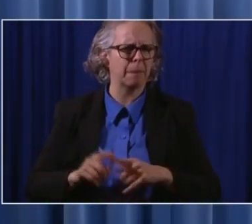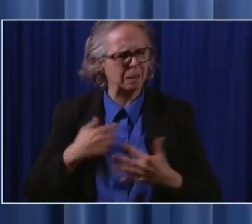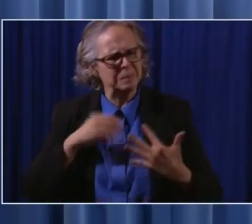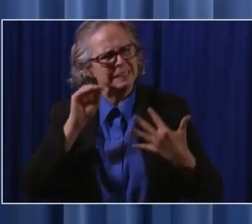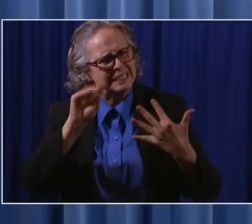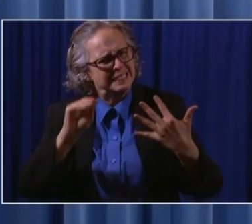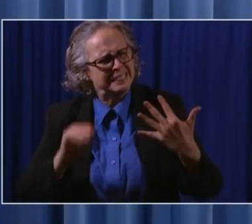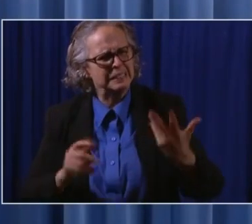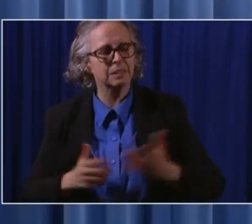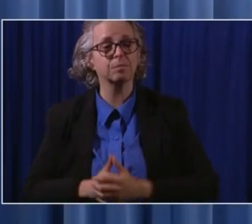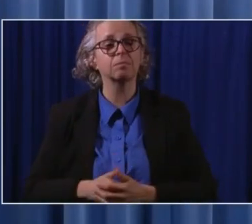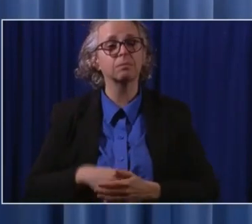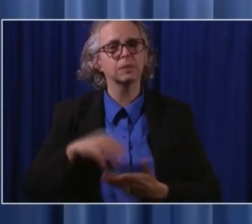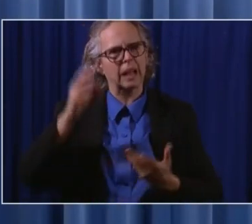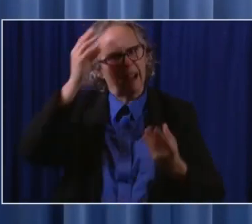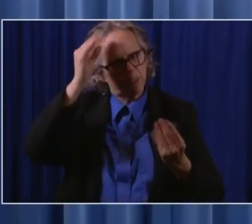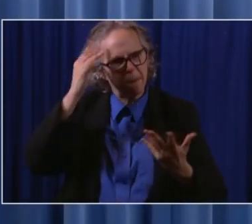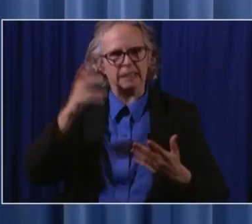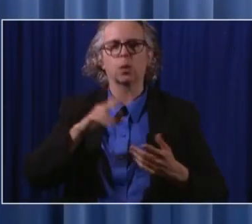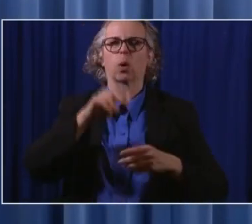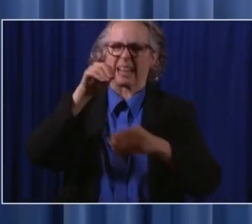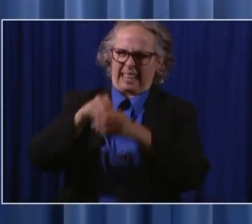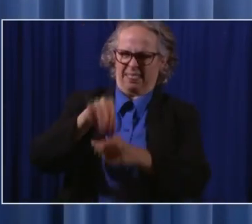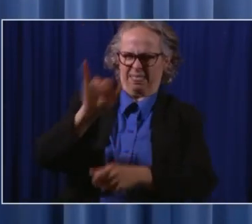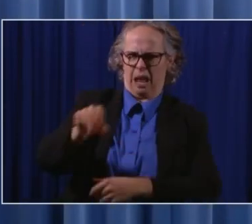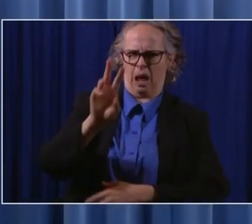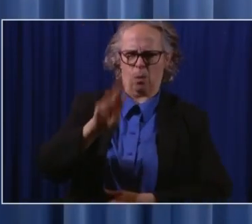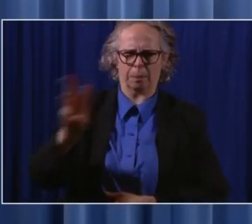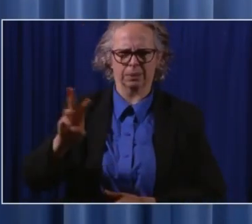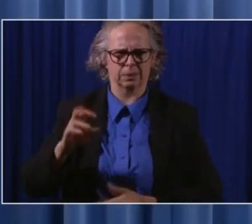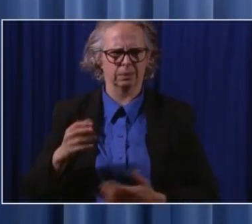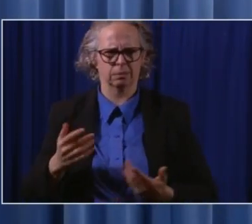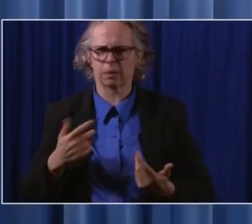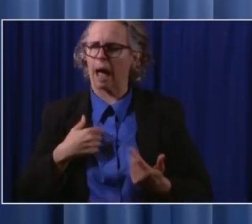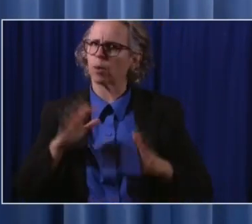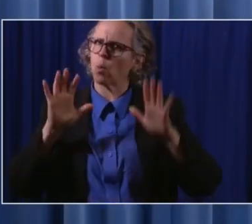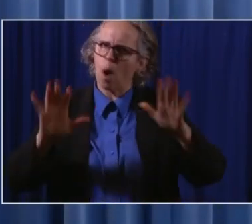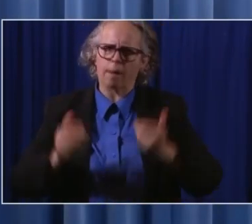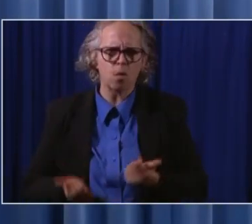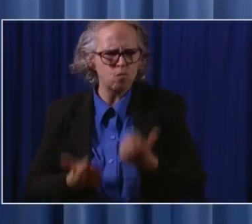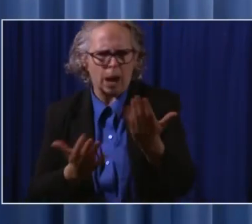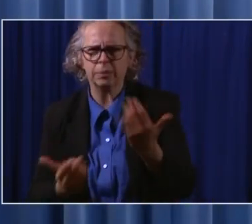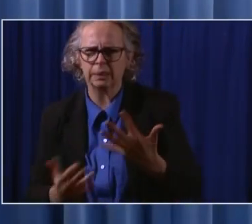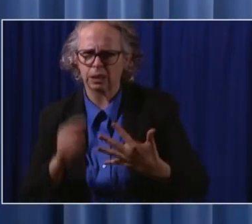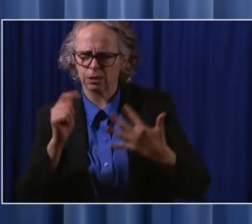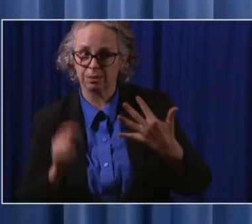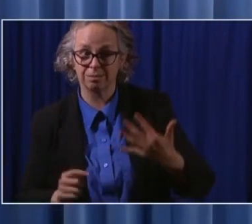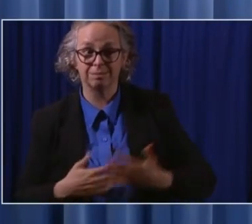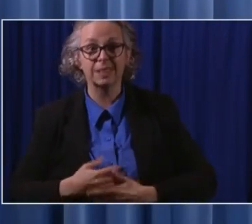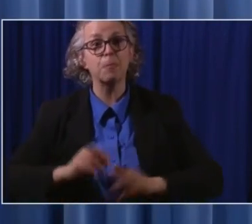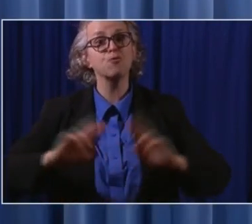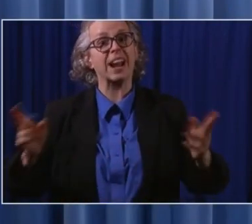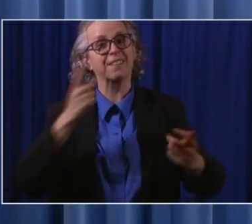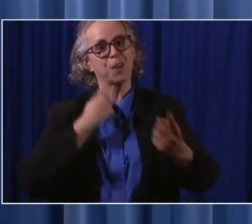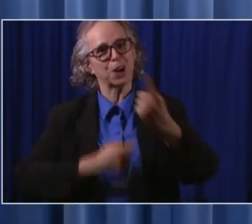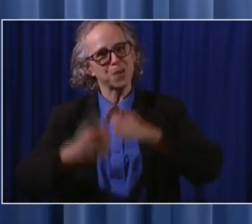one place with these very, very strong recommendations. We'll open up for questions.